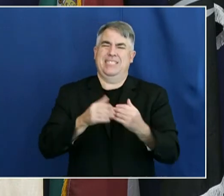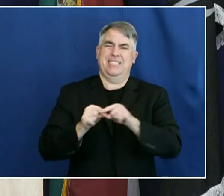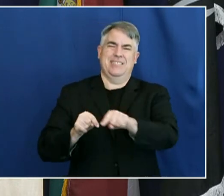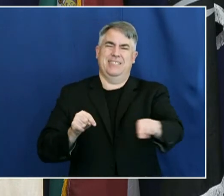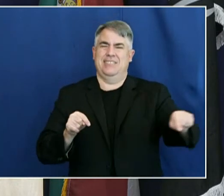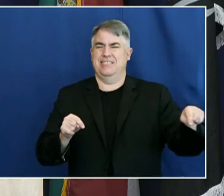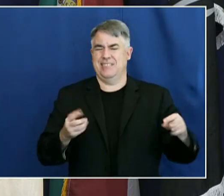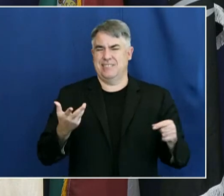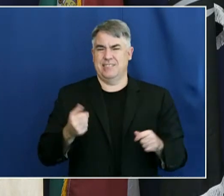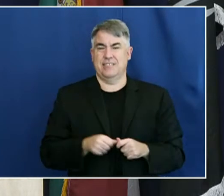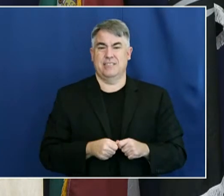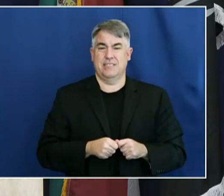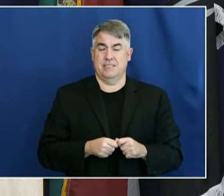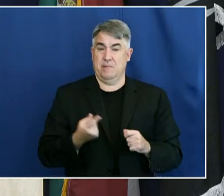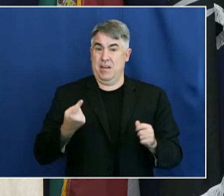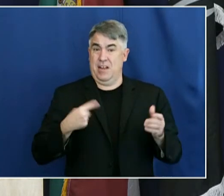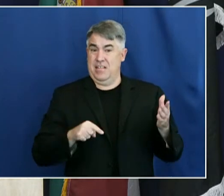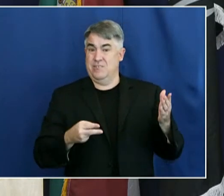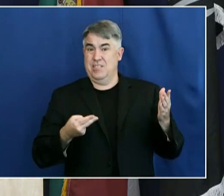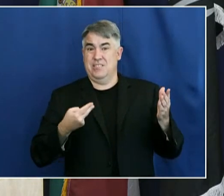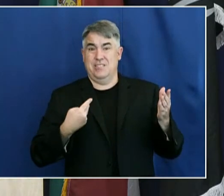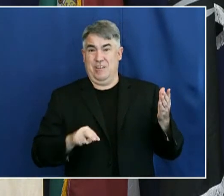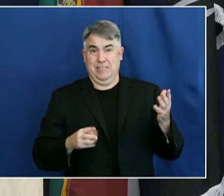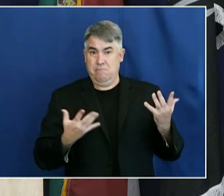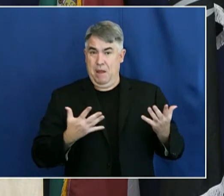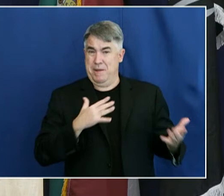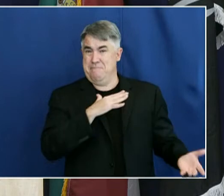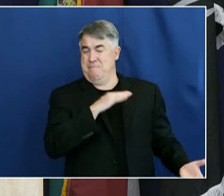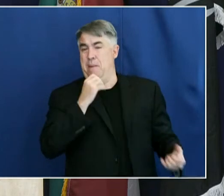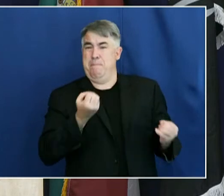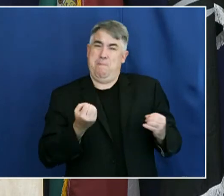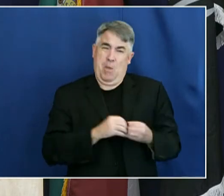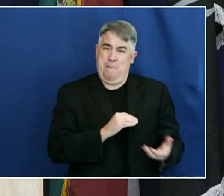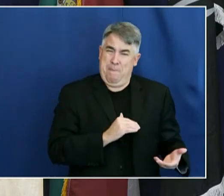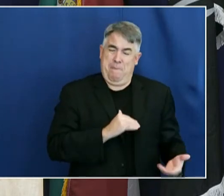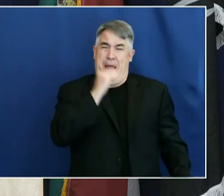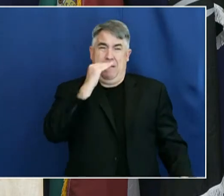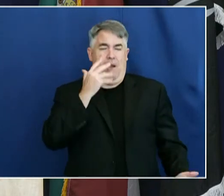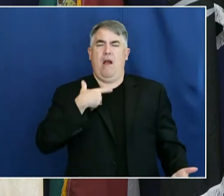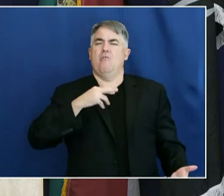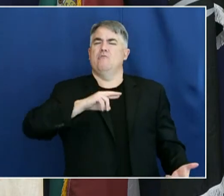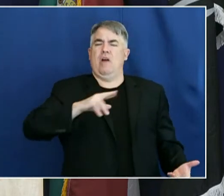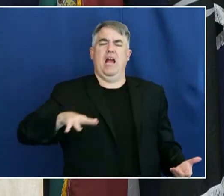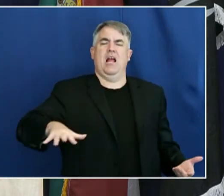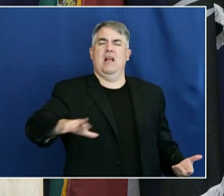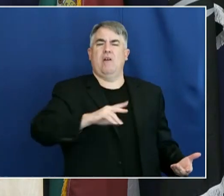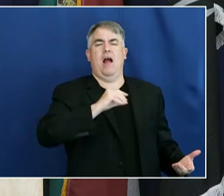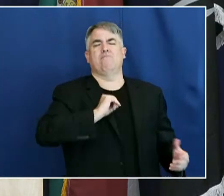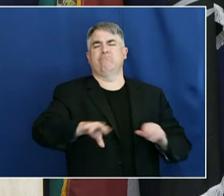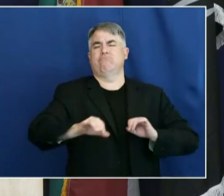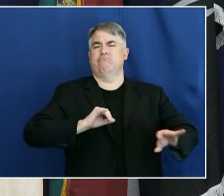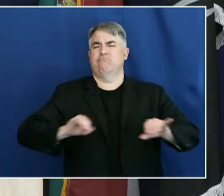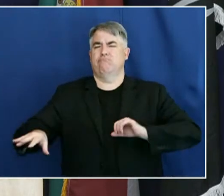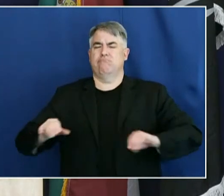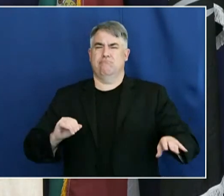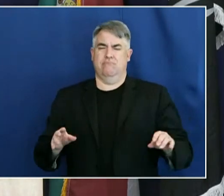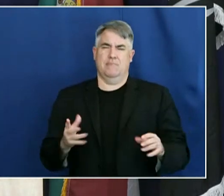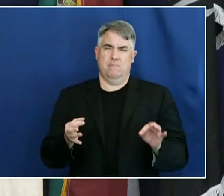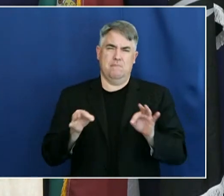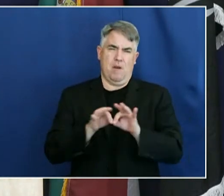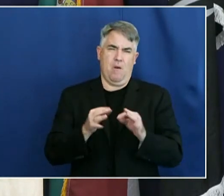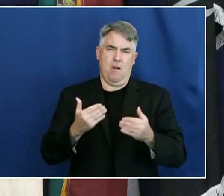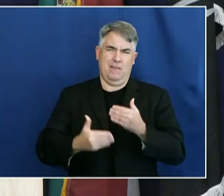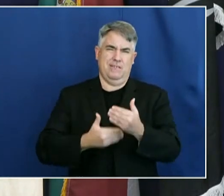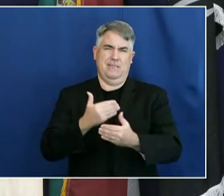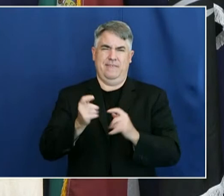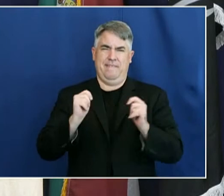we want to be prepared and ready to do that. So again, we are continuing all of those efforts. We're also continuing to improve our system around